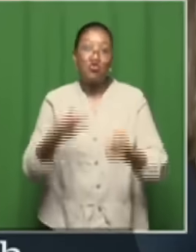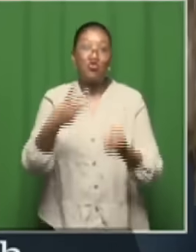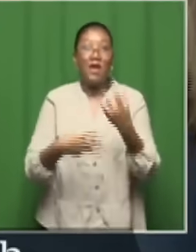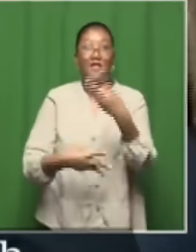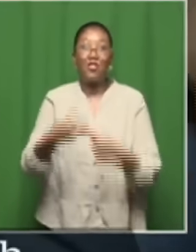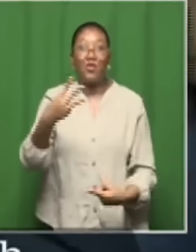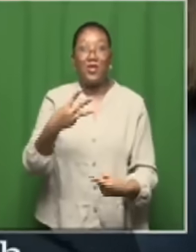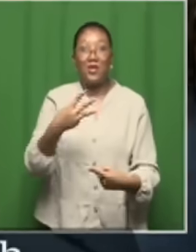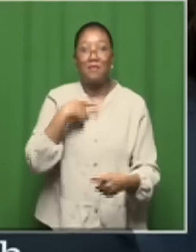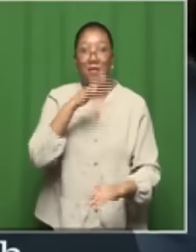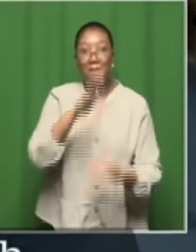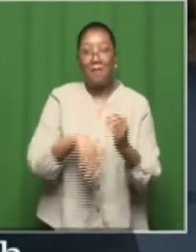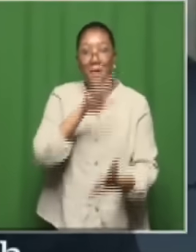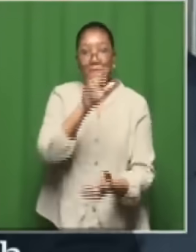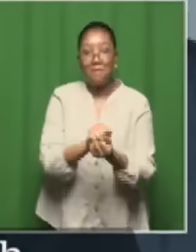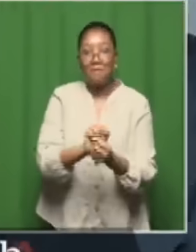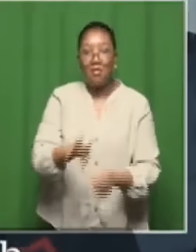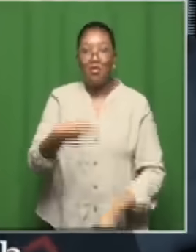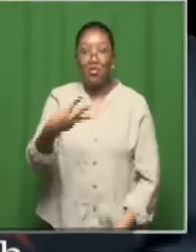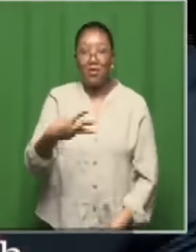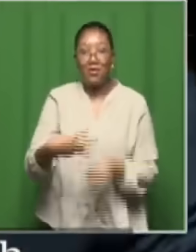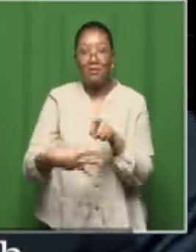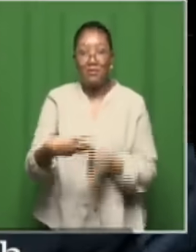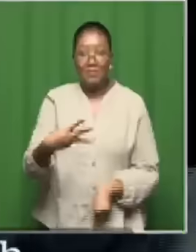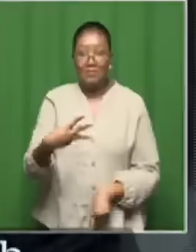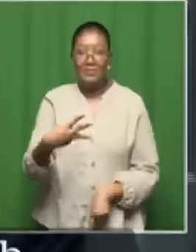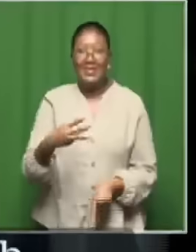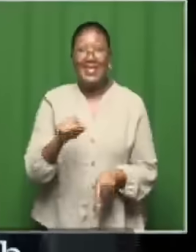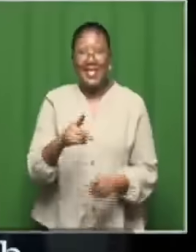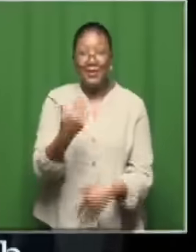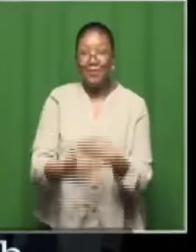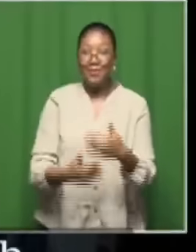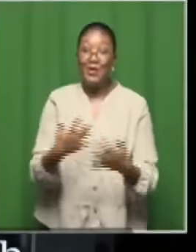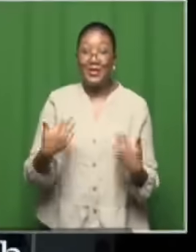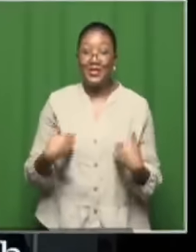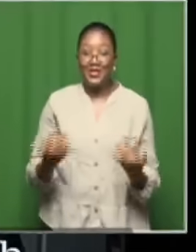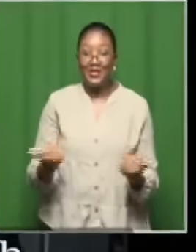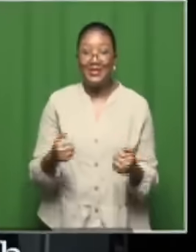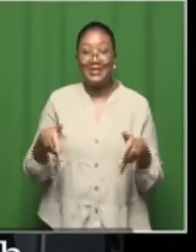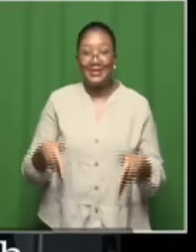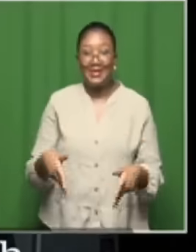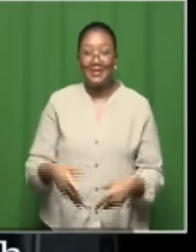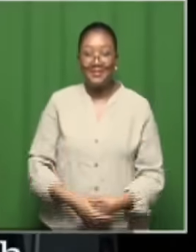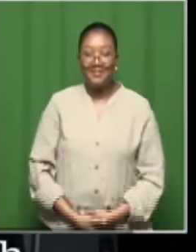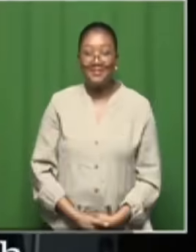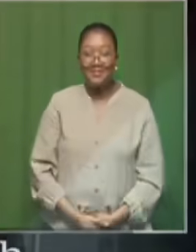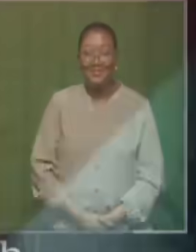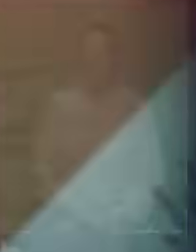go along. But this is a process that is currently happening now at the Littleton Police Station.